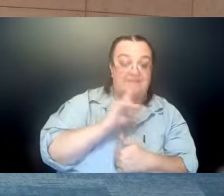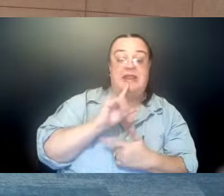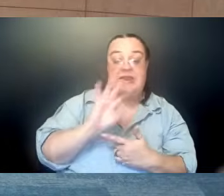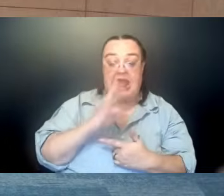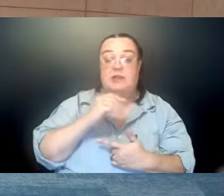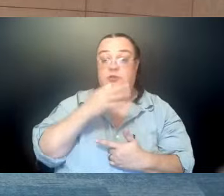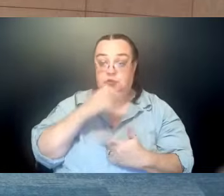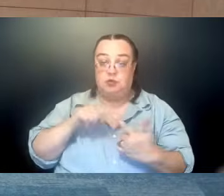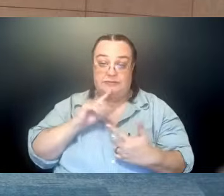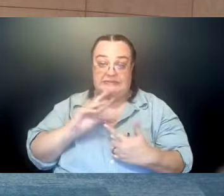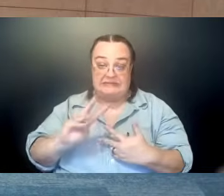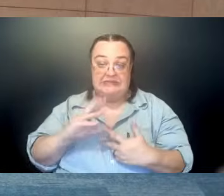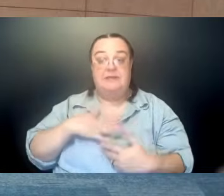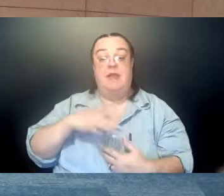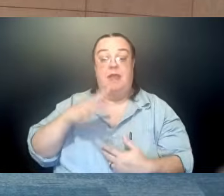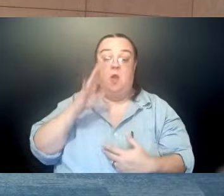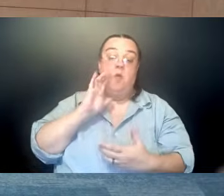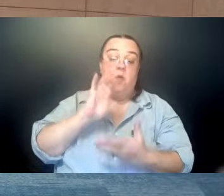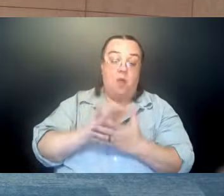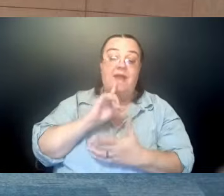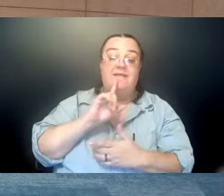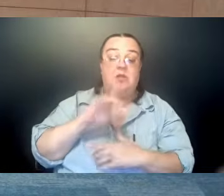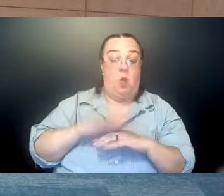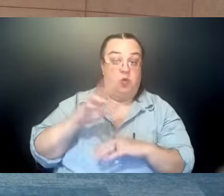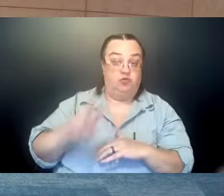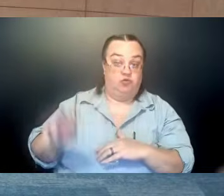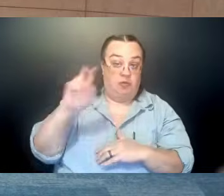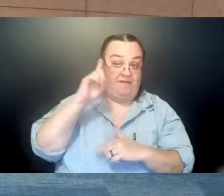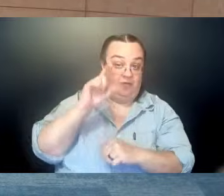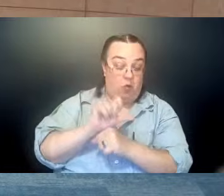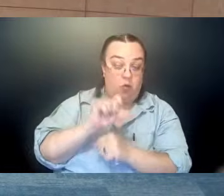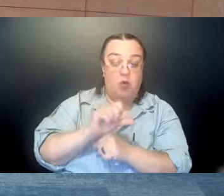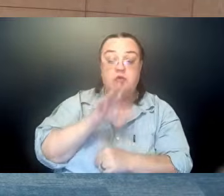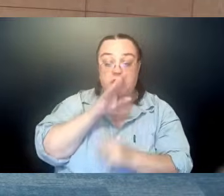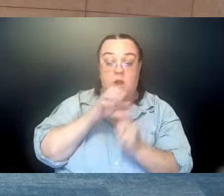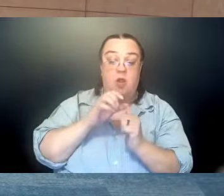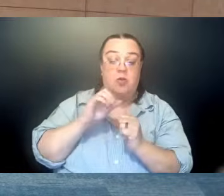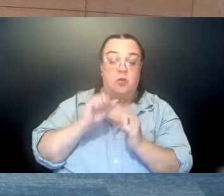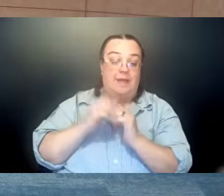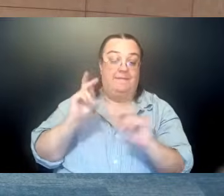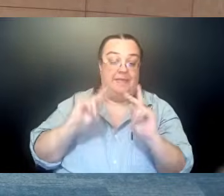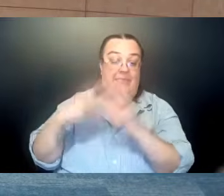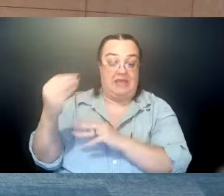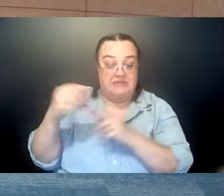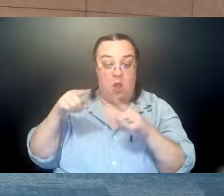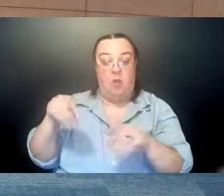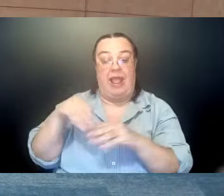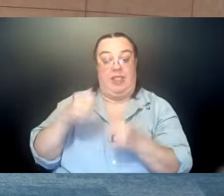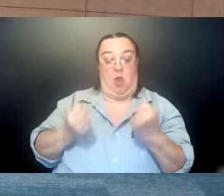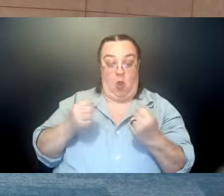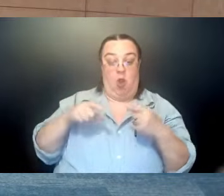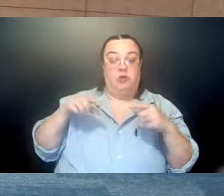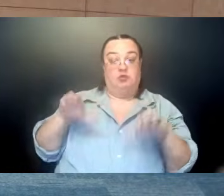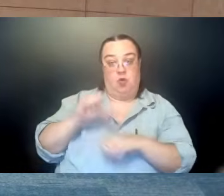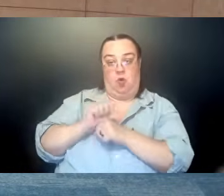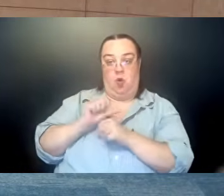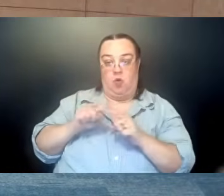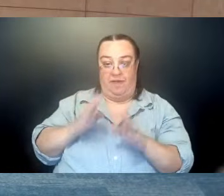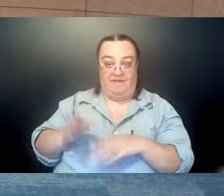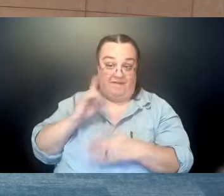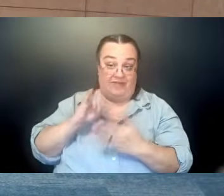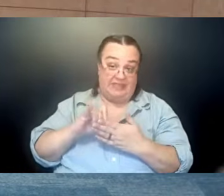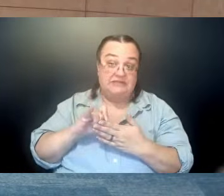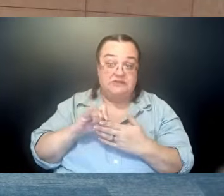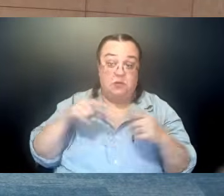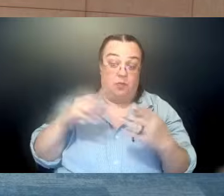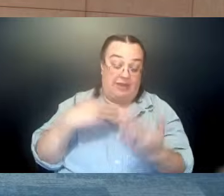wife is on actually travel for work. Talked to folks outside. I was in the car doing work to prepare for this as we got here. We signed up for this.